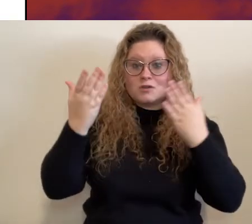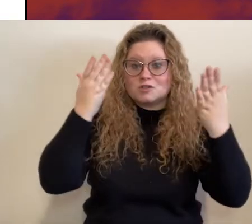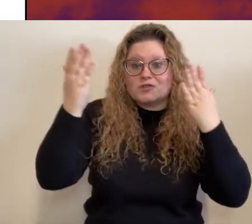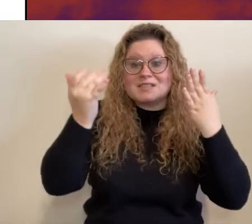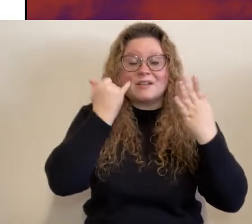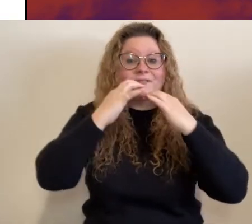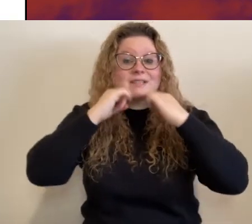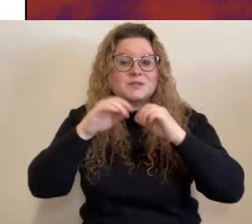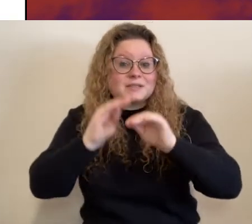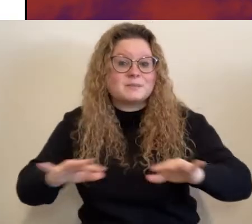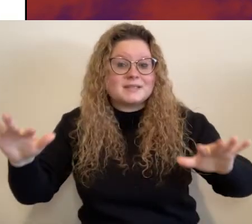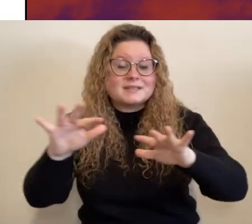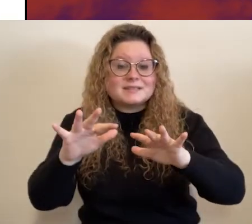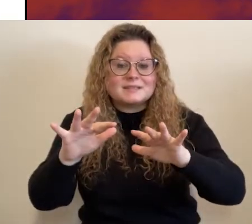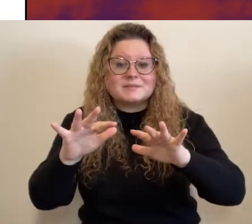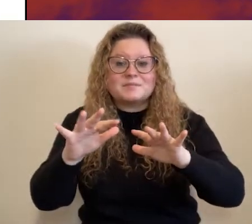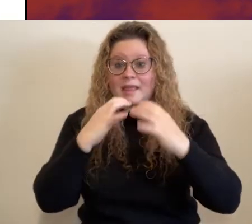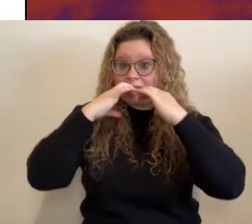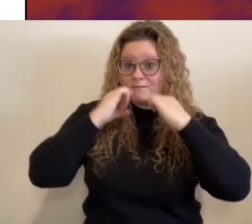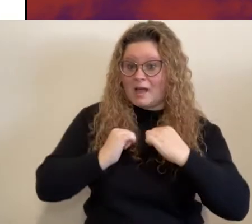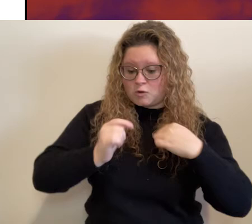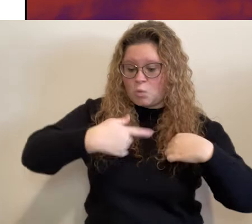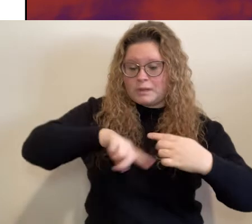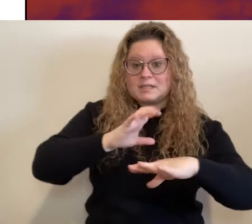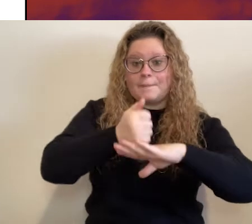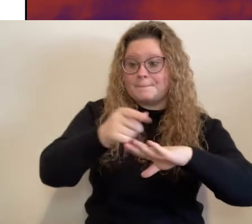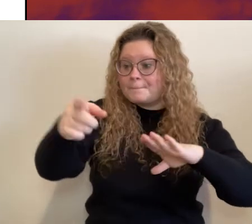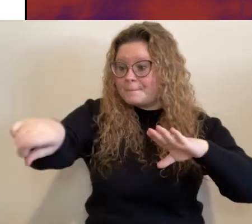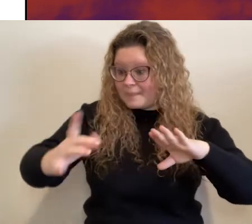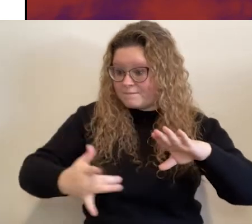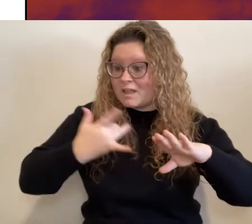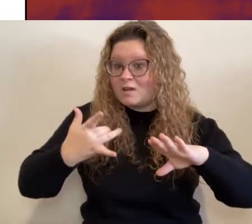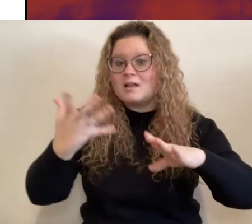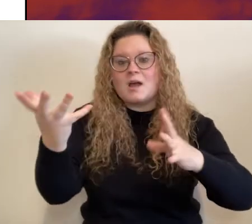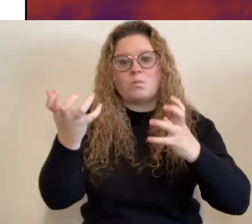space, we create the value, they feel the value, and then they want to live inside that value.